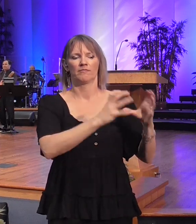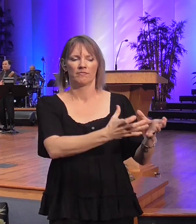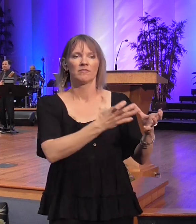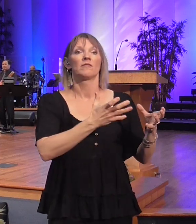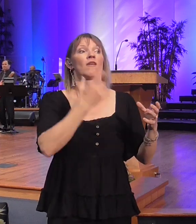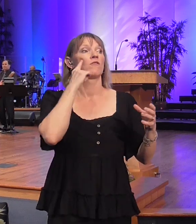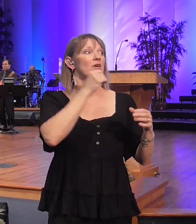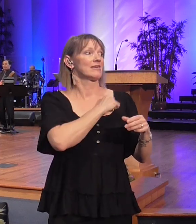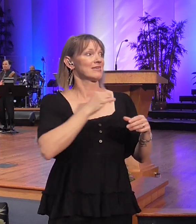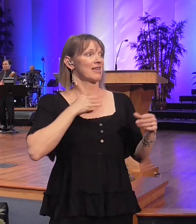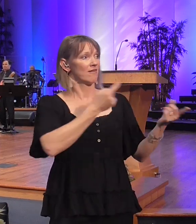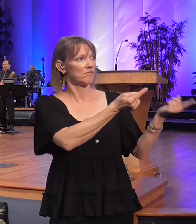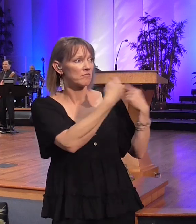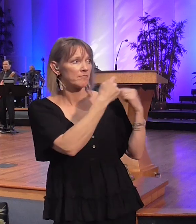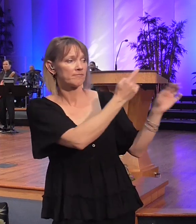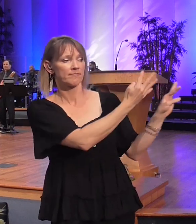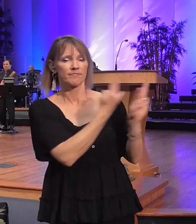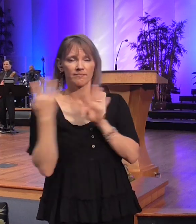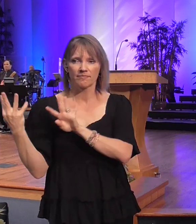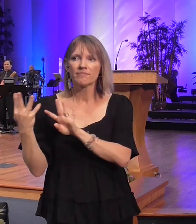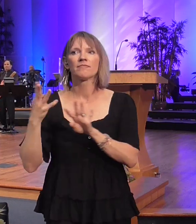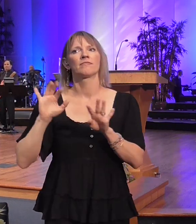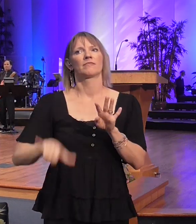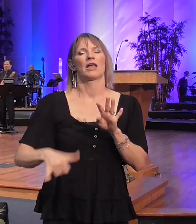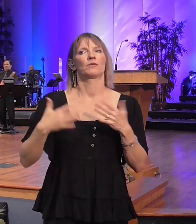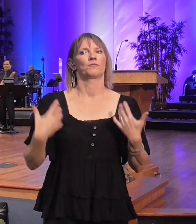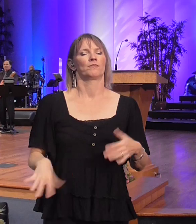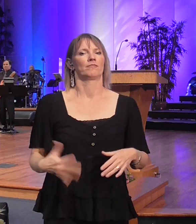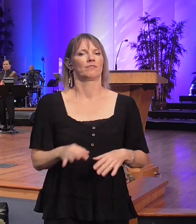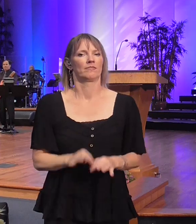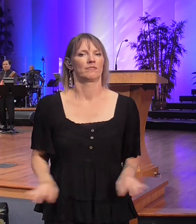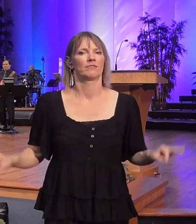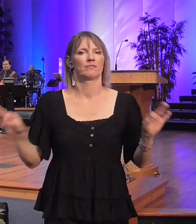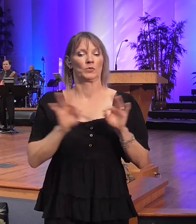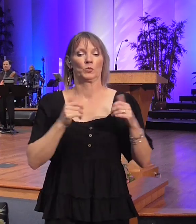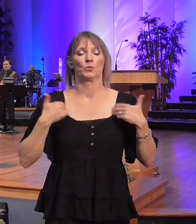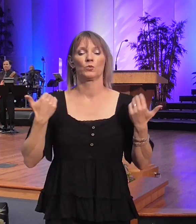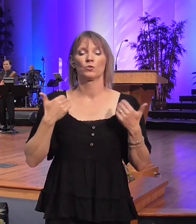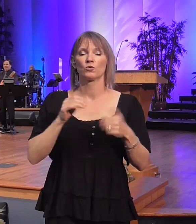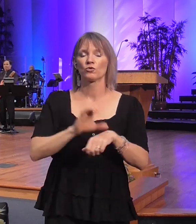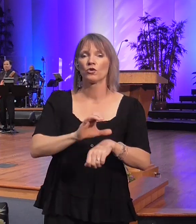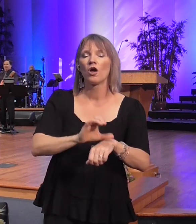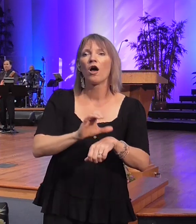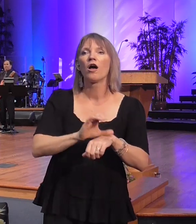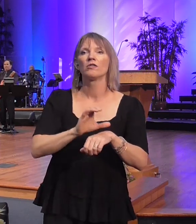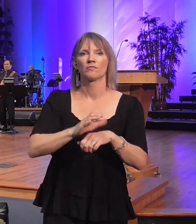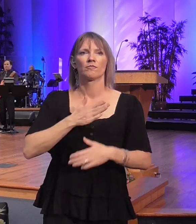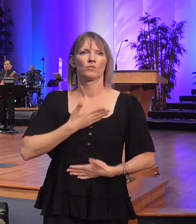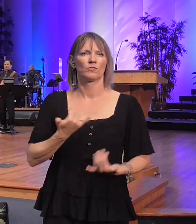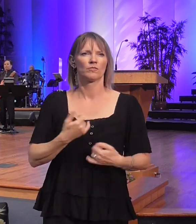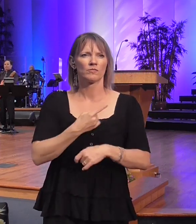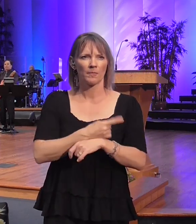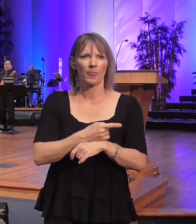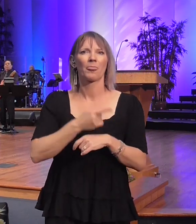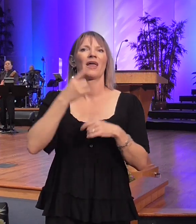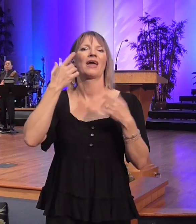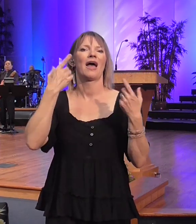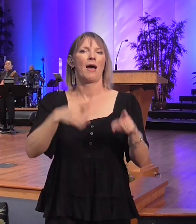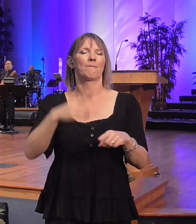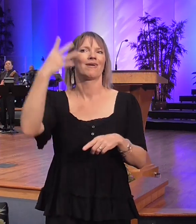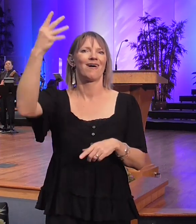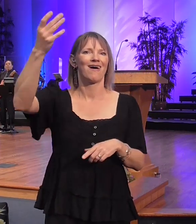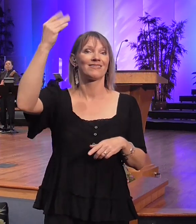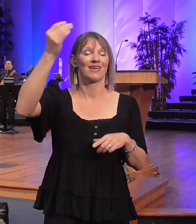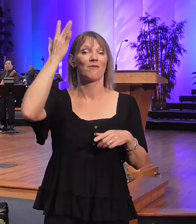I'm going to call up on the stage, is a real treat. And our youth church was willing today to be outside so that these preschool teachers